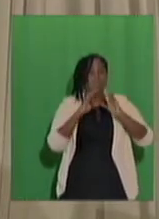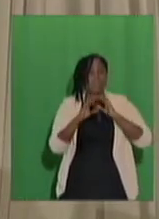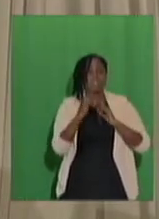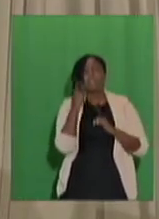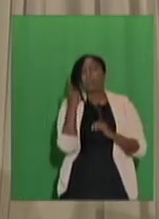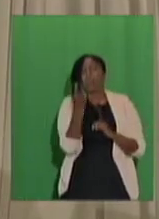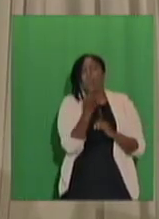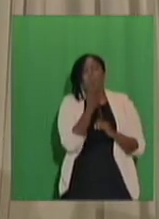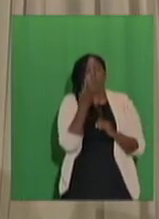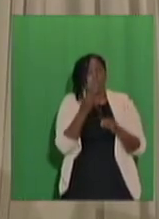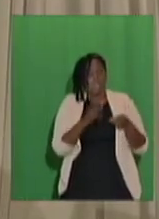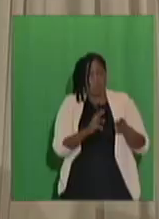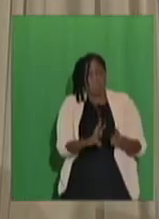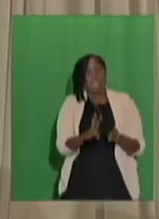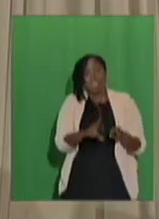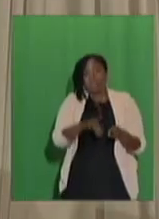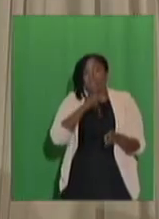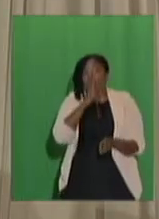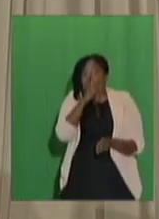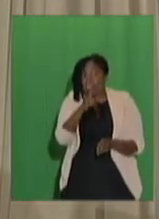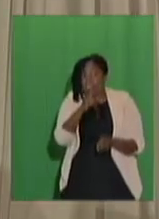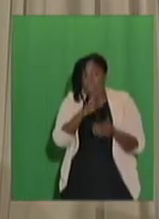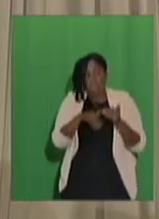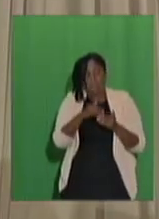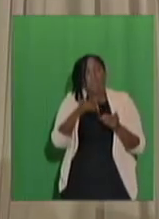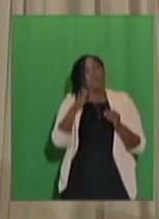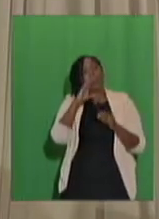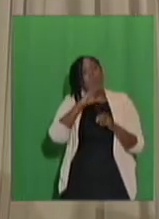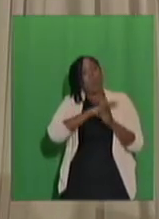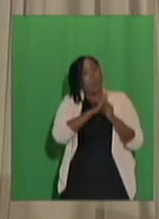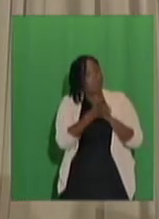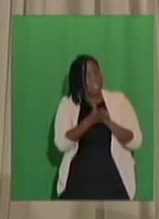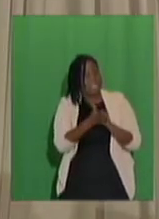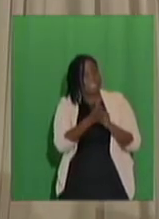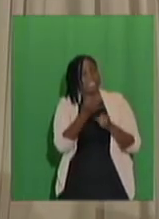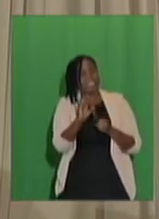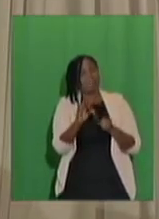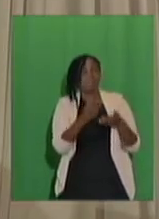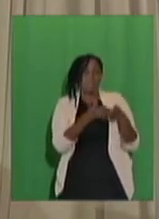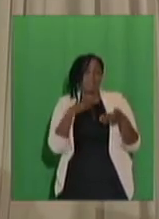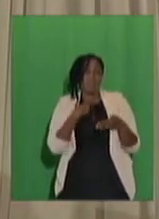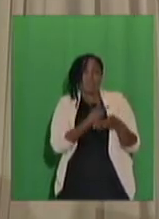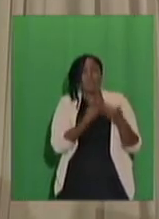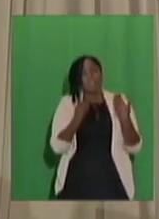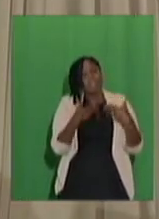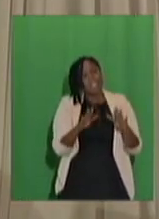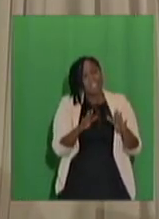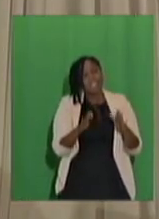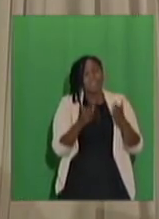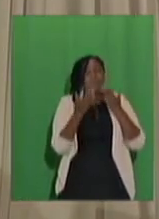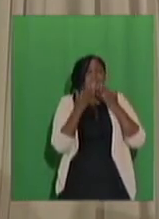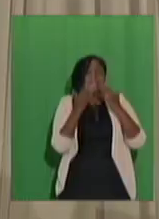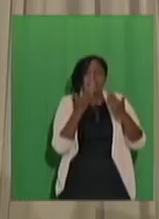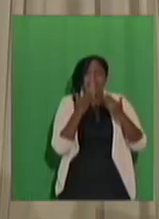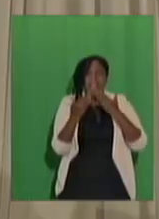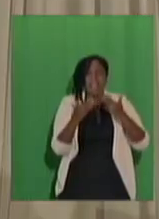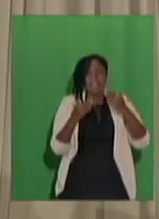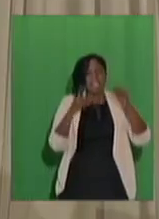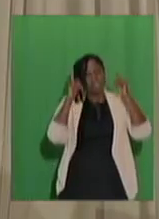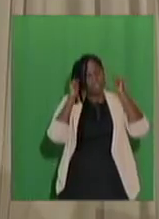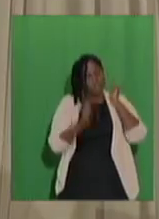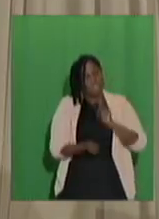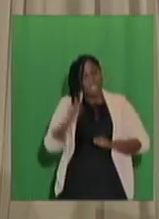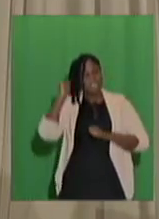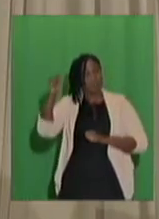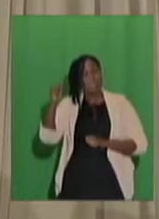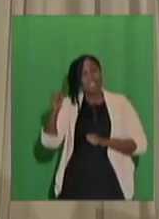of government information on COVID-19. But before we close, I would like to thank the Trinidad and Tobago Association